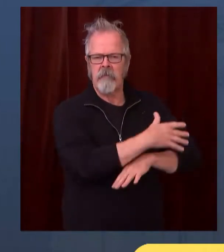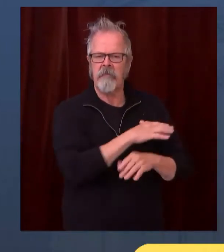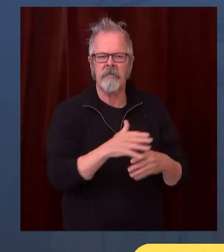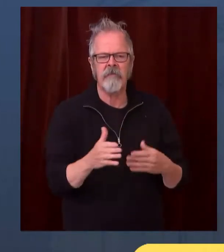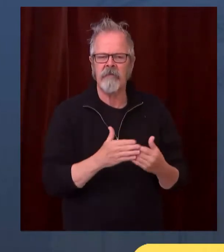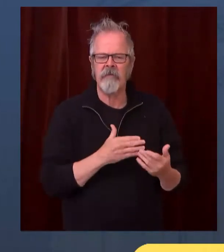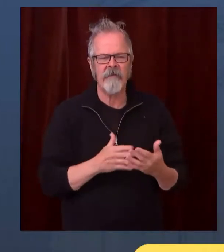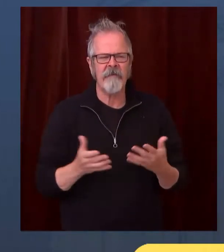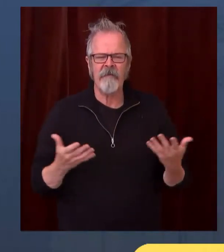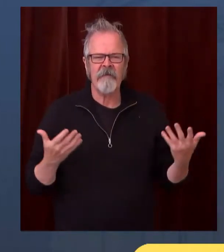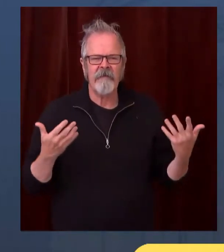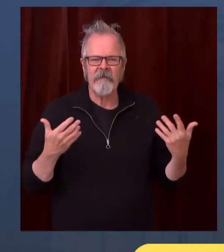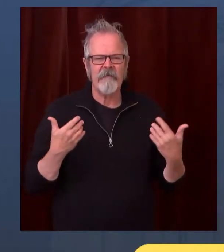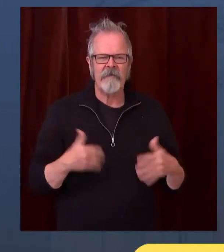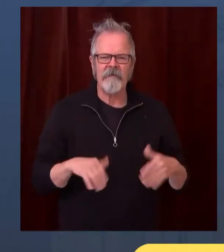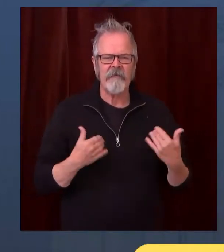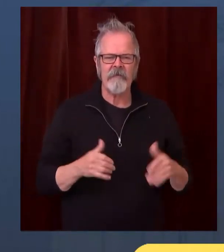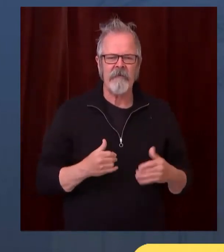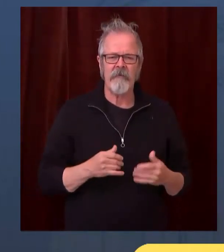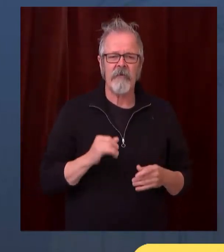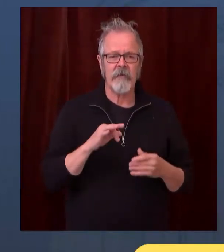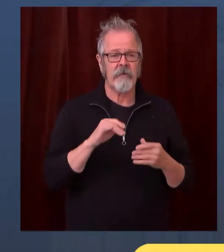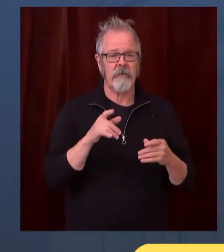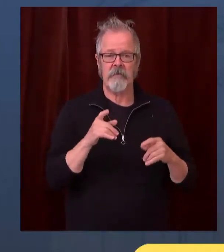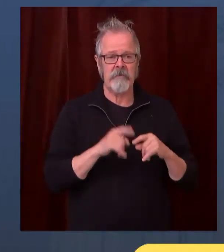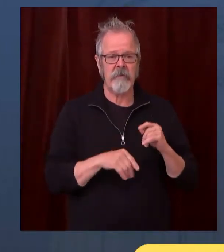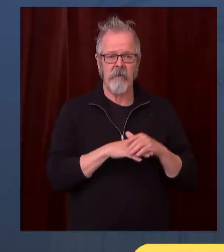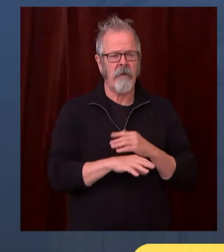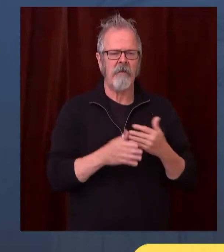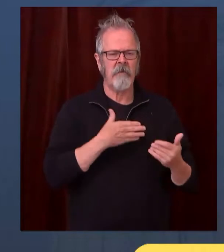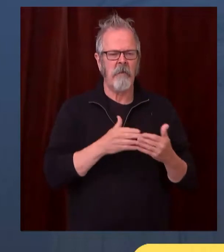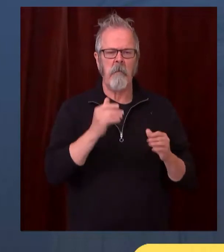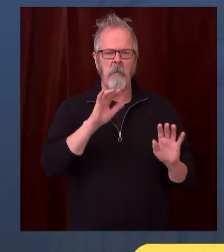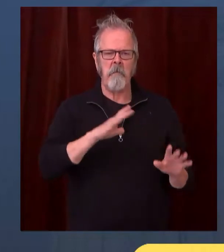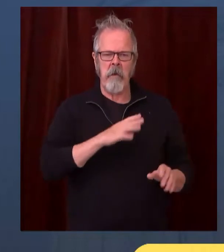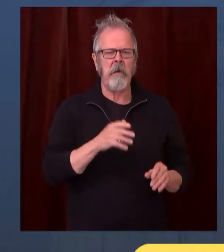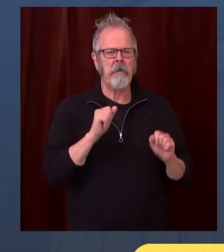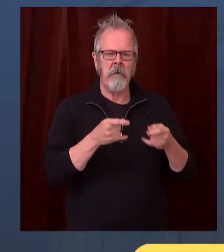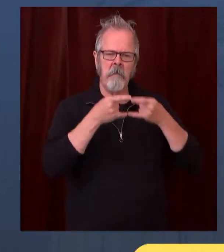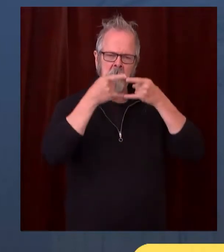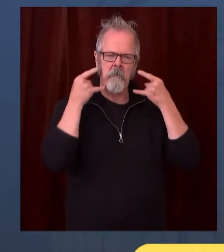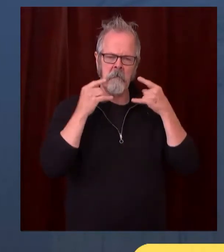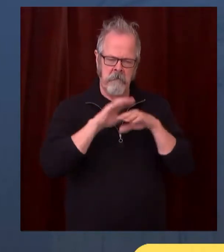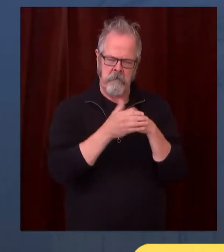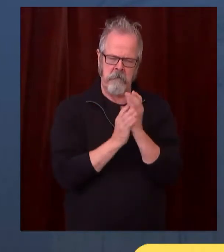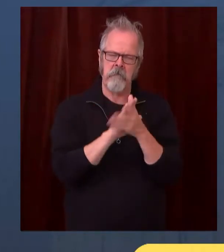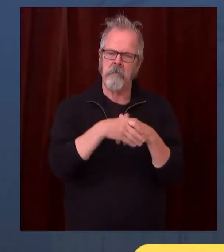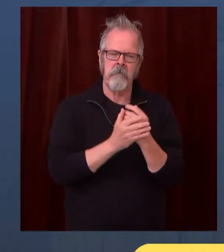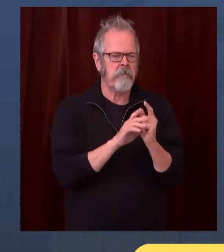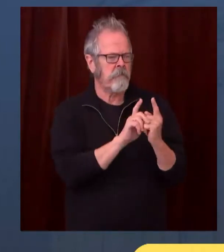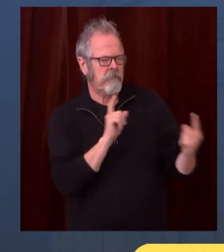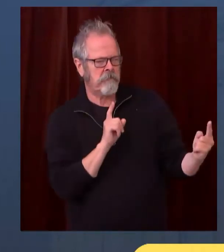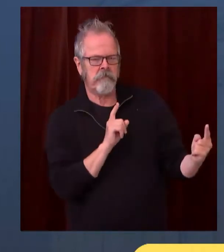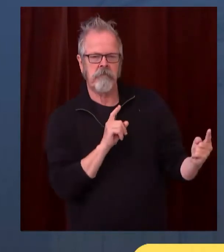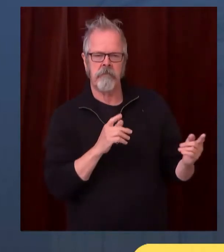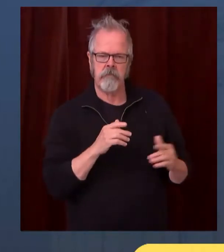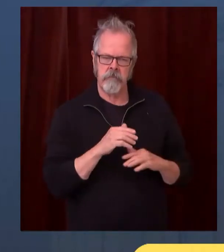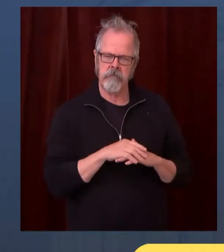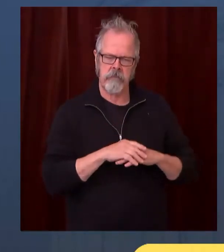do that, we can be successful. Thanks, Governor, and back to you. All right,